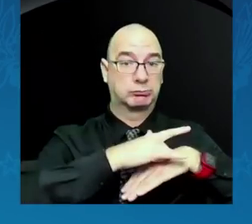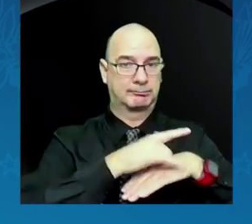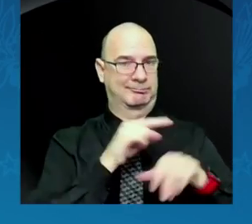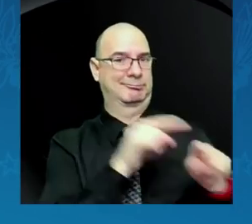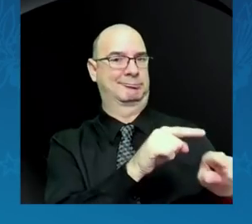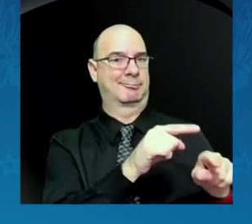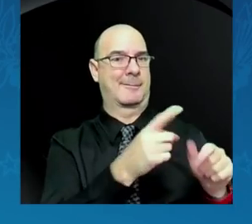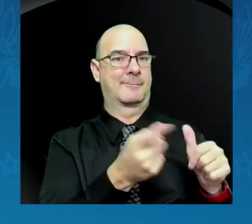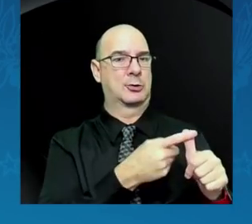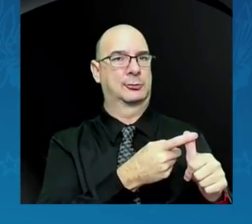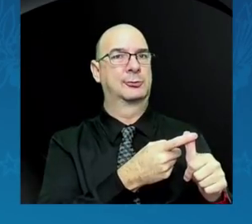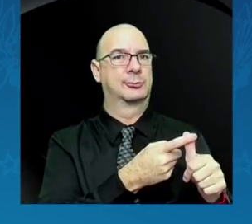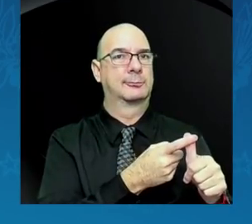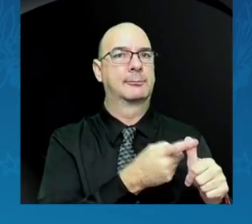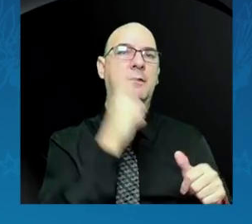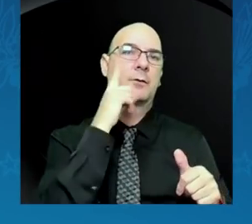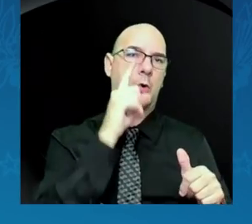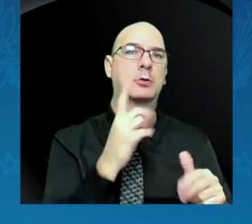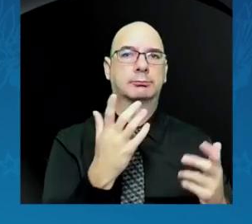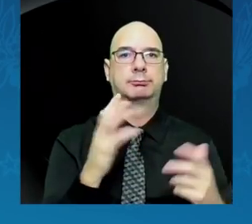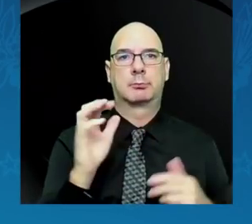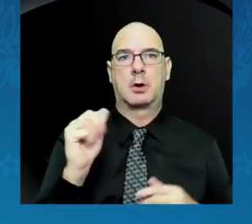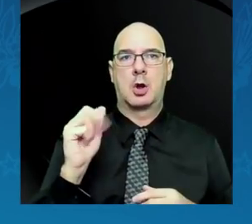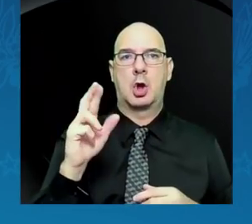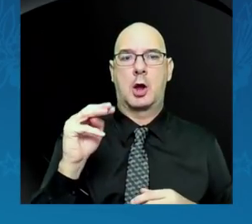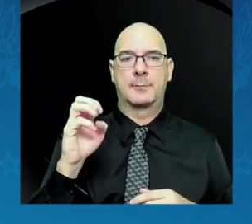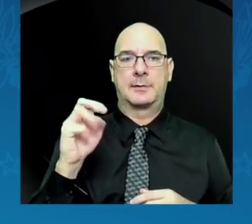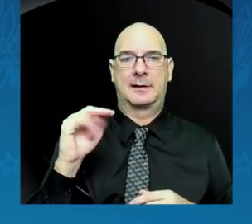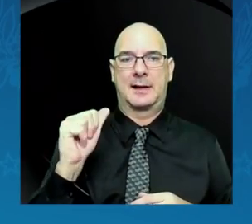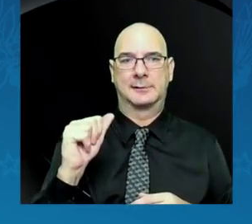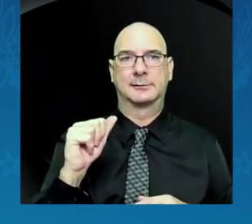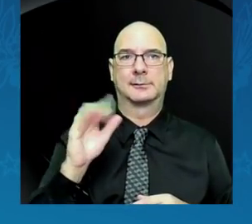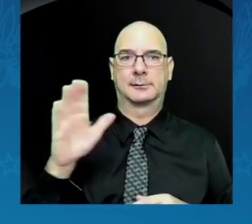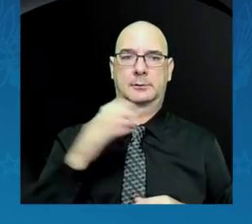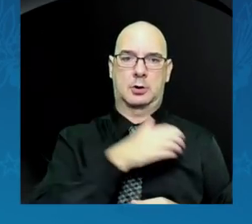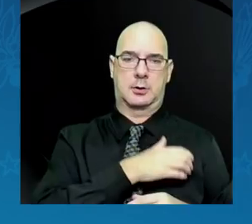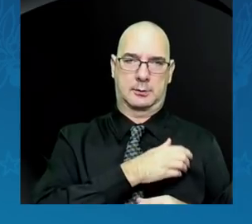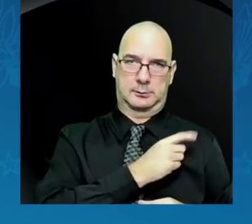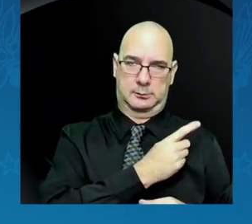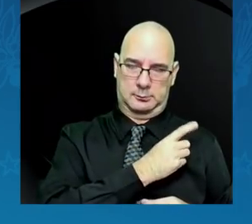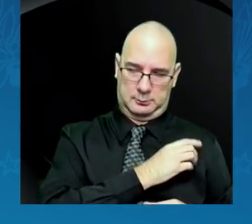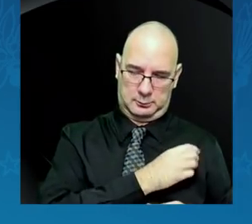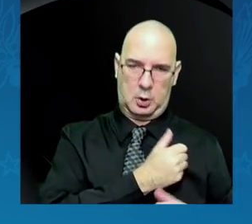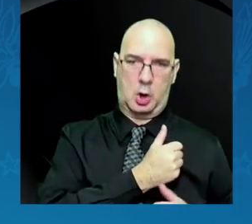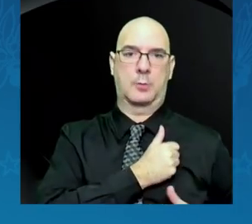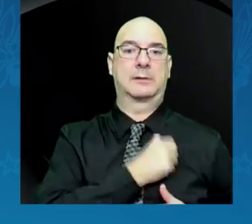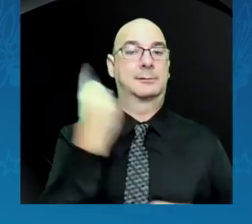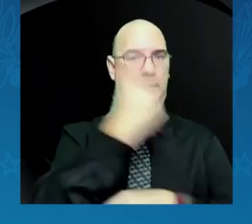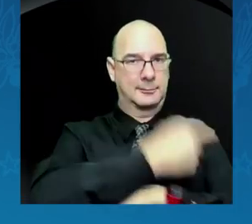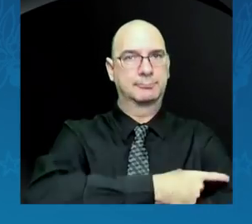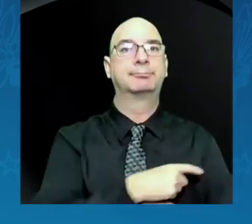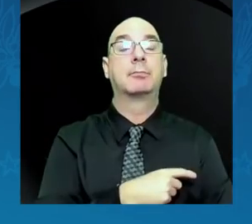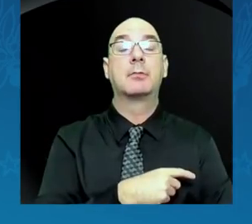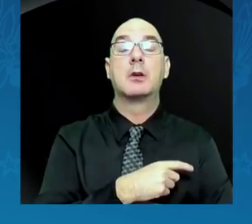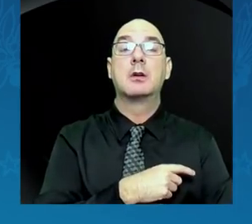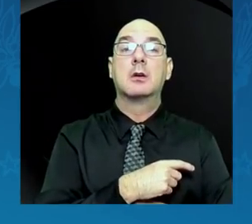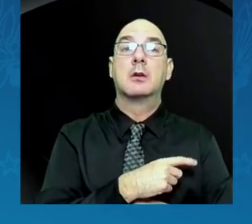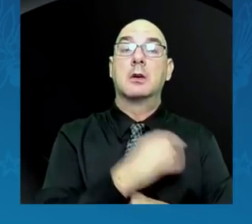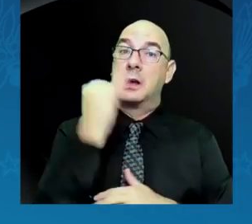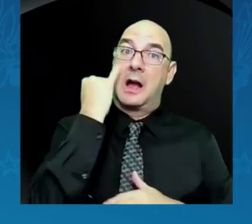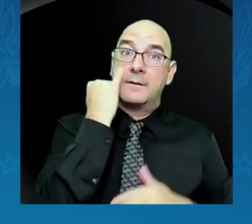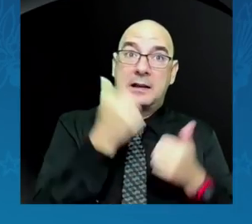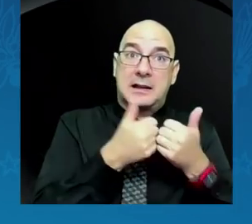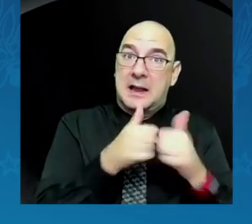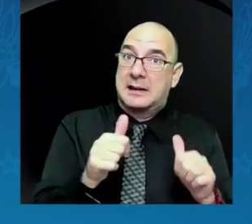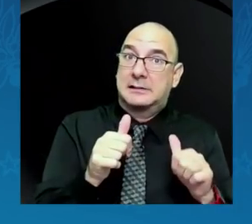Veterans Day. And if there is any question about the